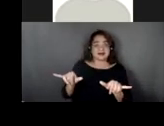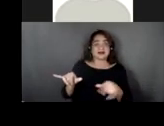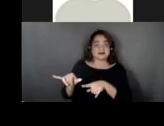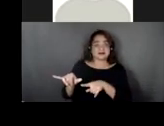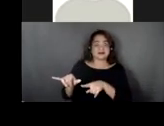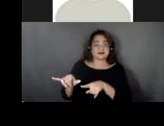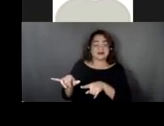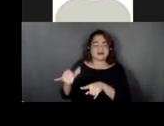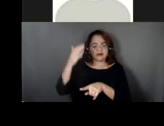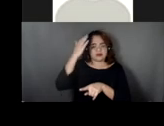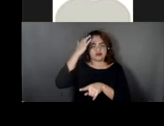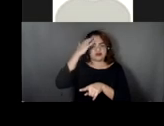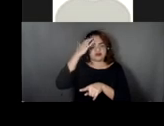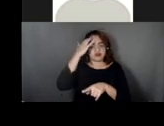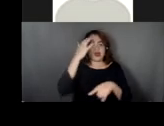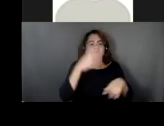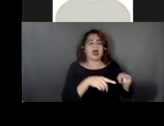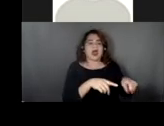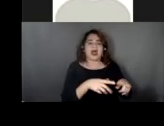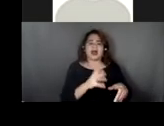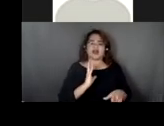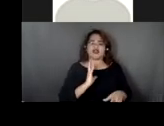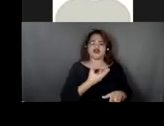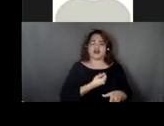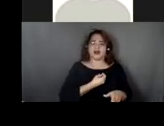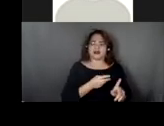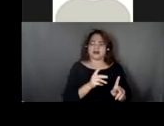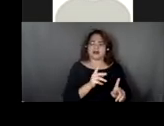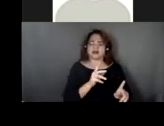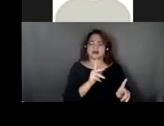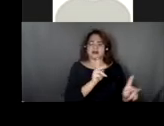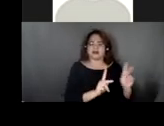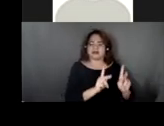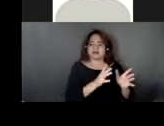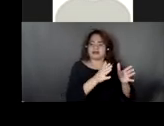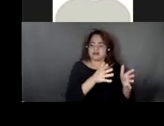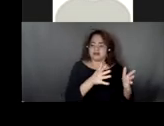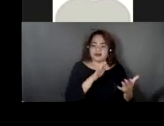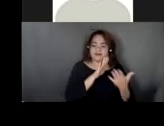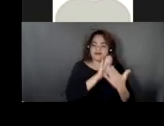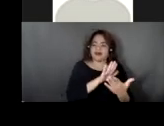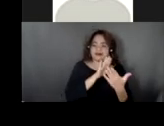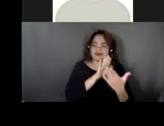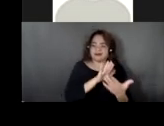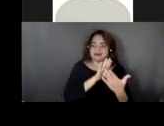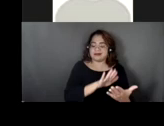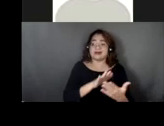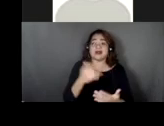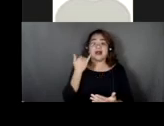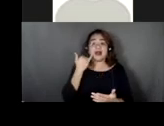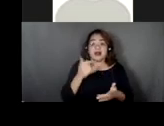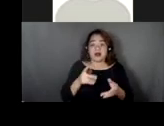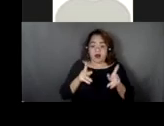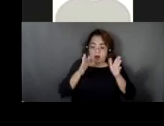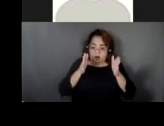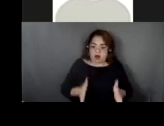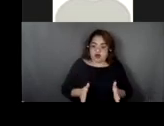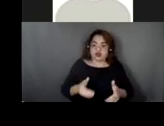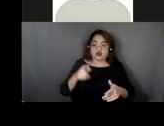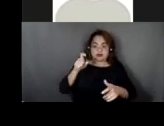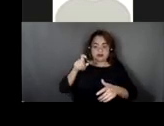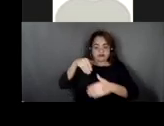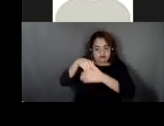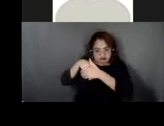folks face in interfacing with the system. And one of the most common ones that comes up is if a person needs to be admitted to the